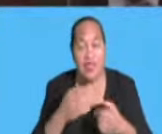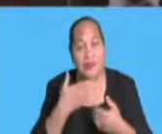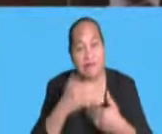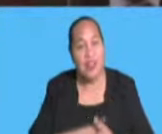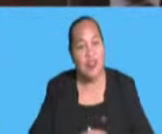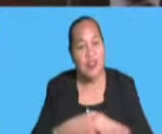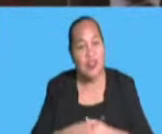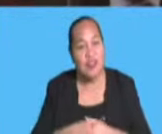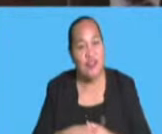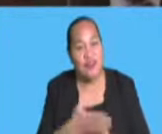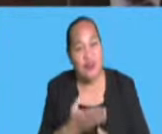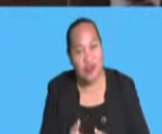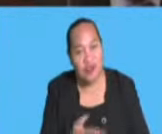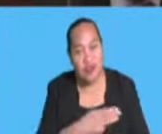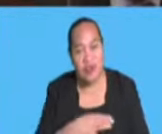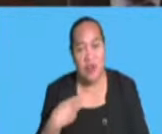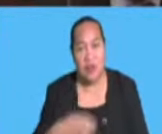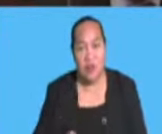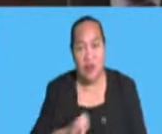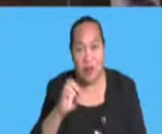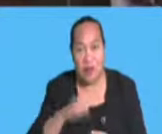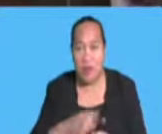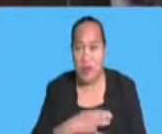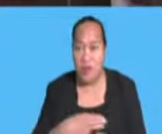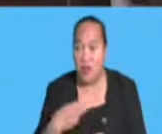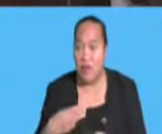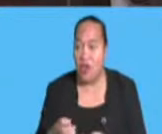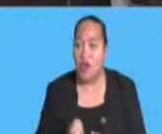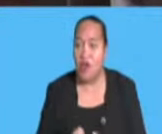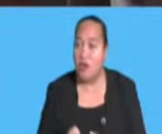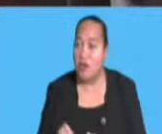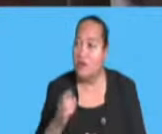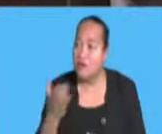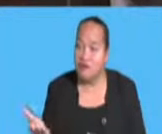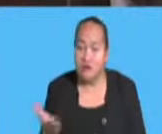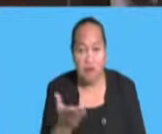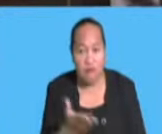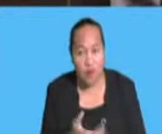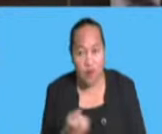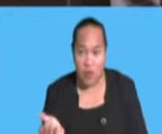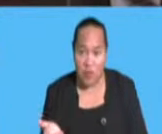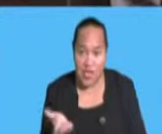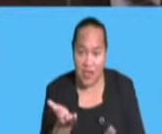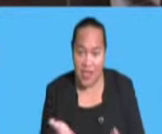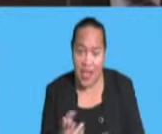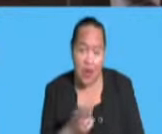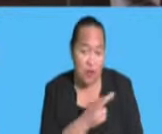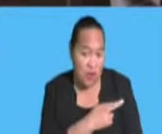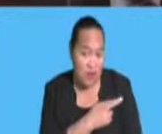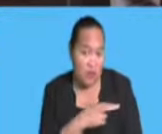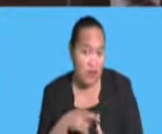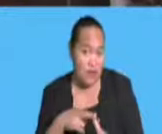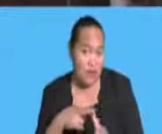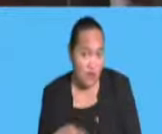to the Honorable Attorney General and Minister for Economy and his team for presenting a responsible, responsive